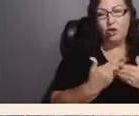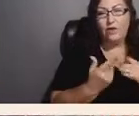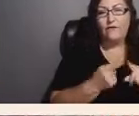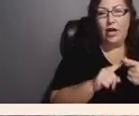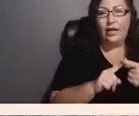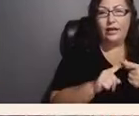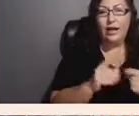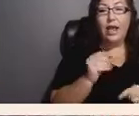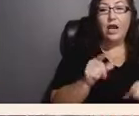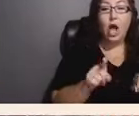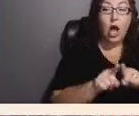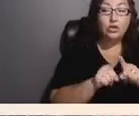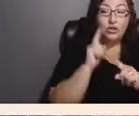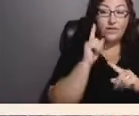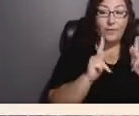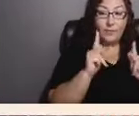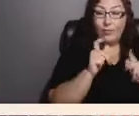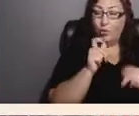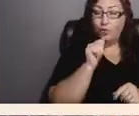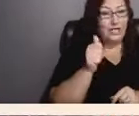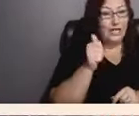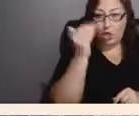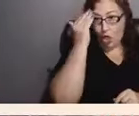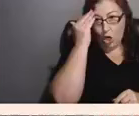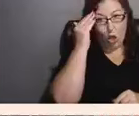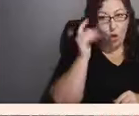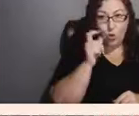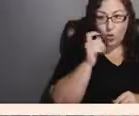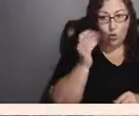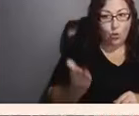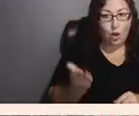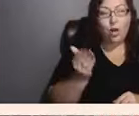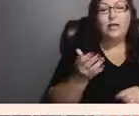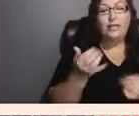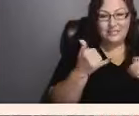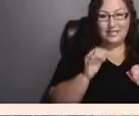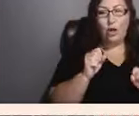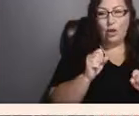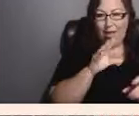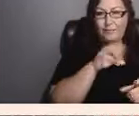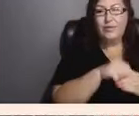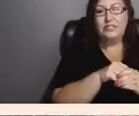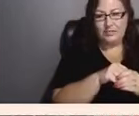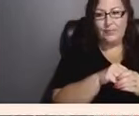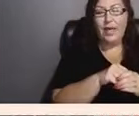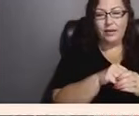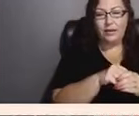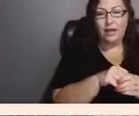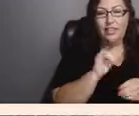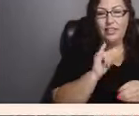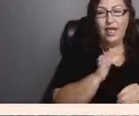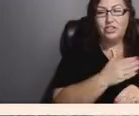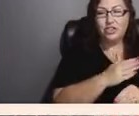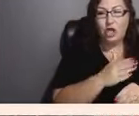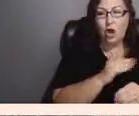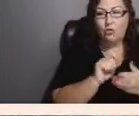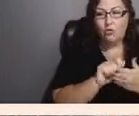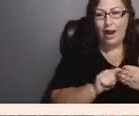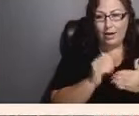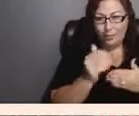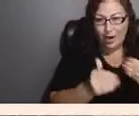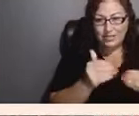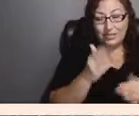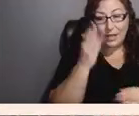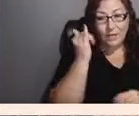for people that didn't know her could still participate in the songwriting process, because what we